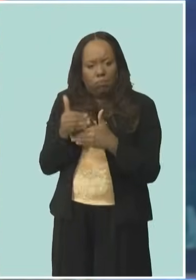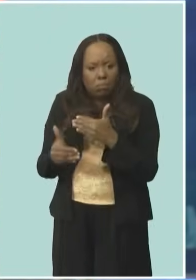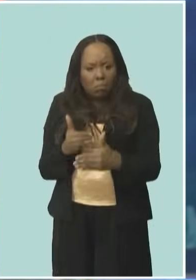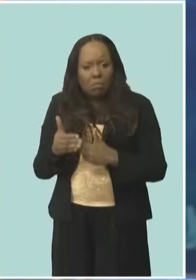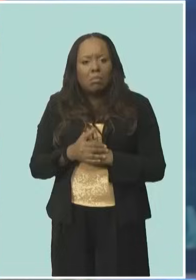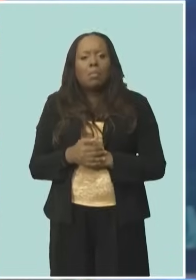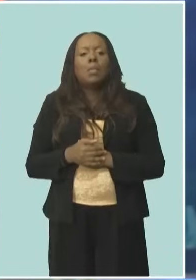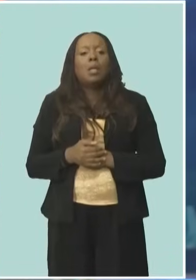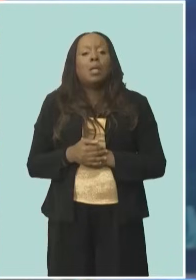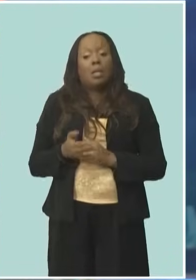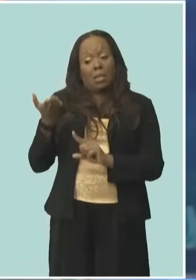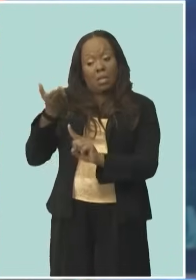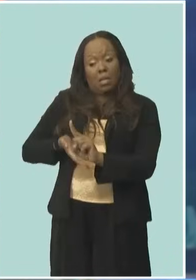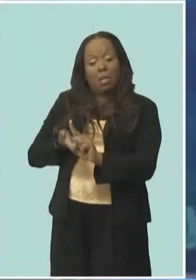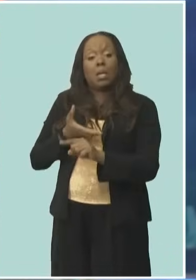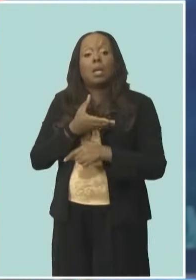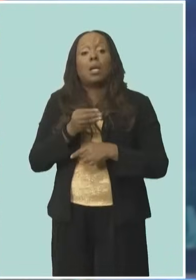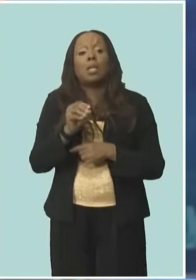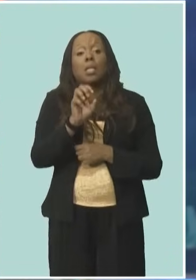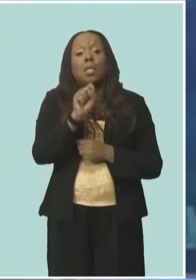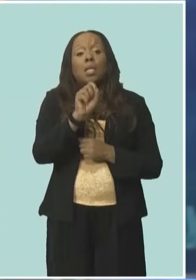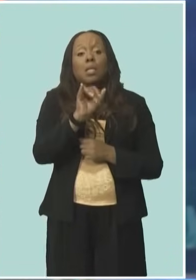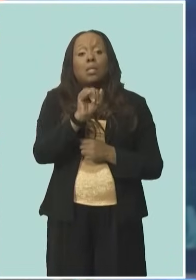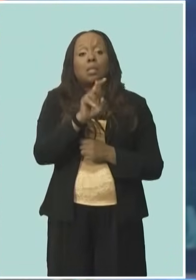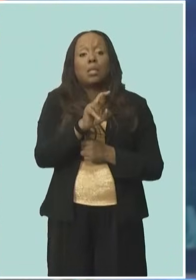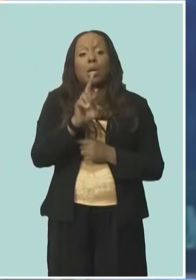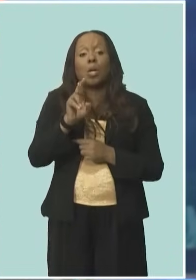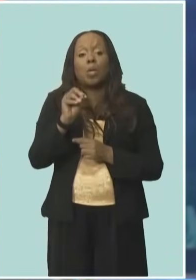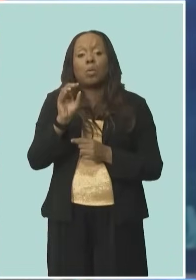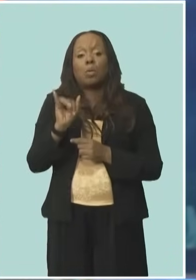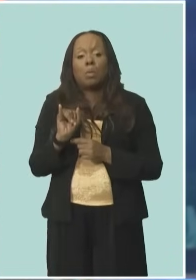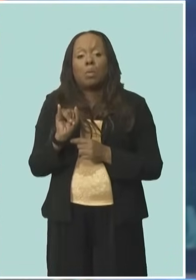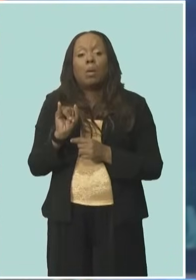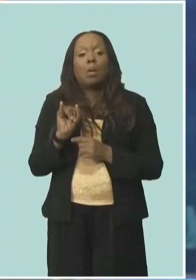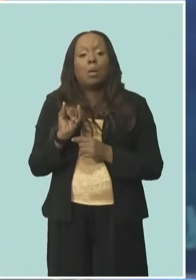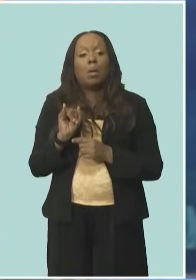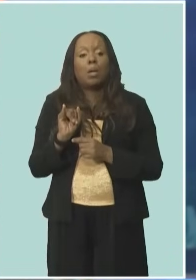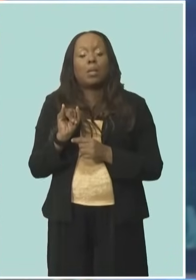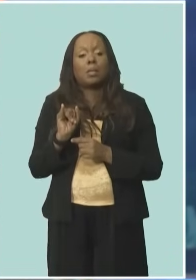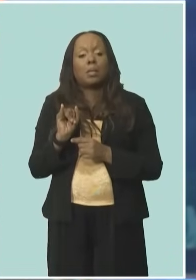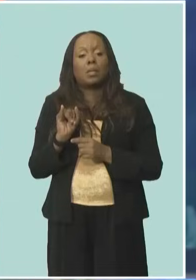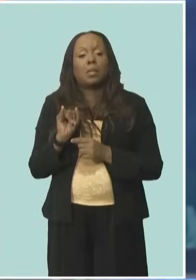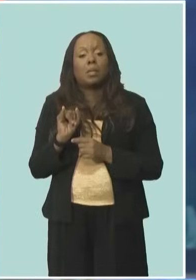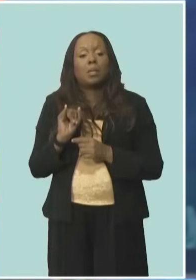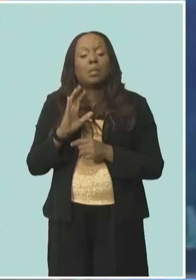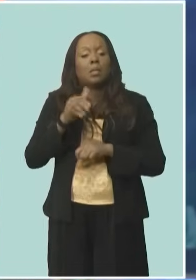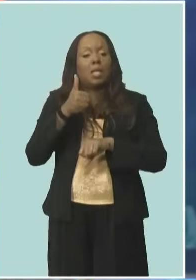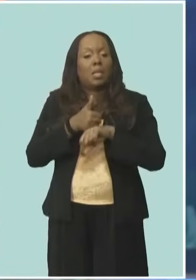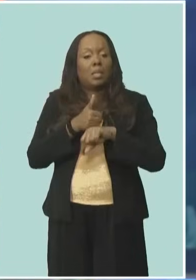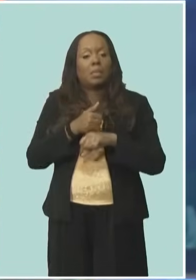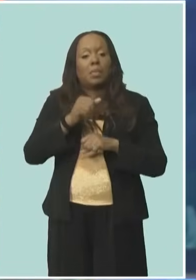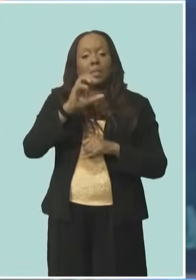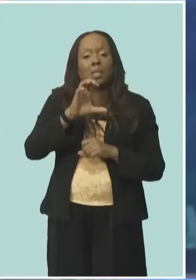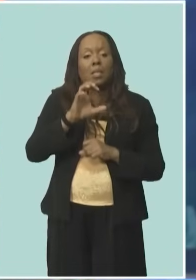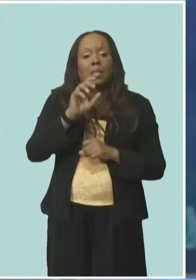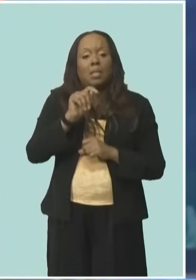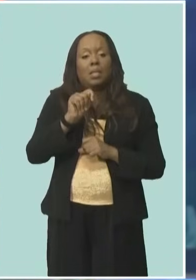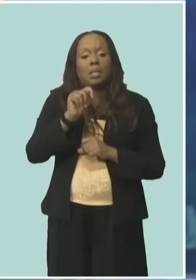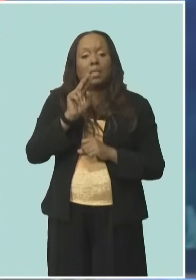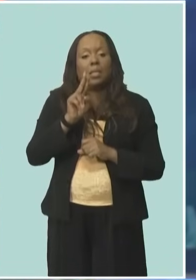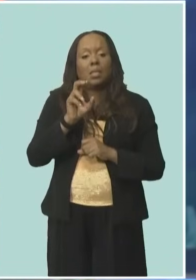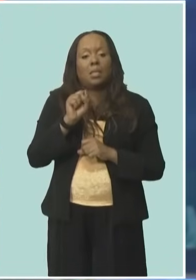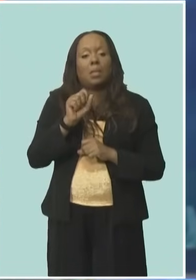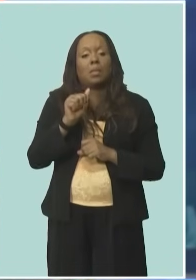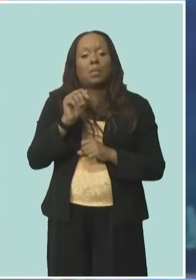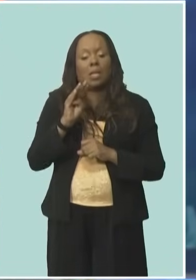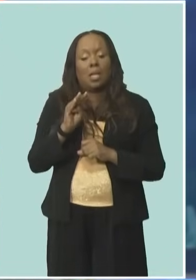Frost joined with Sir Roy Trotman and others to form the Coalition of Trade Unions and Staff Associations, now the Congress of Trade Unions